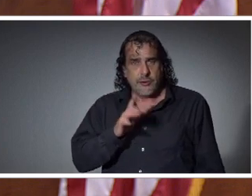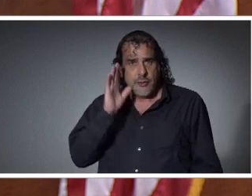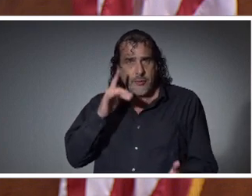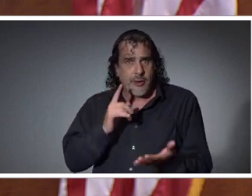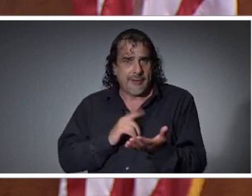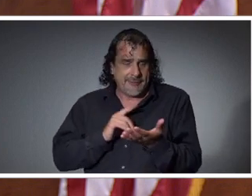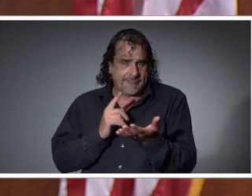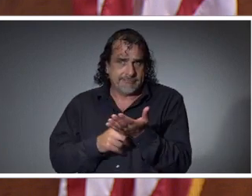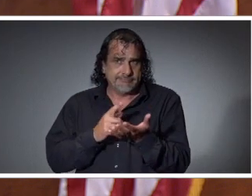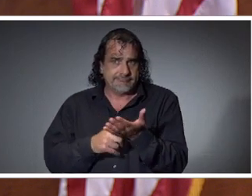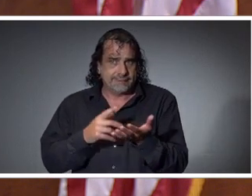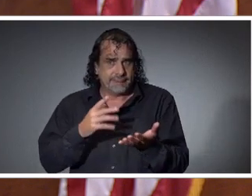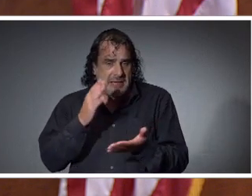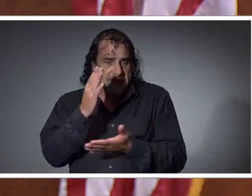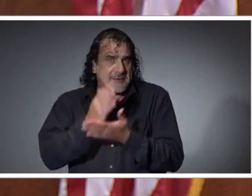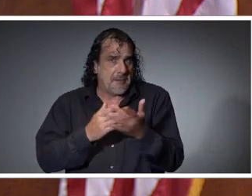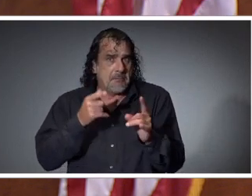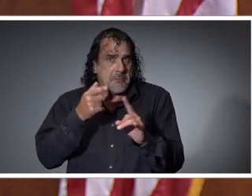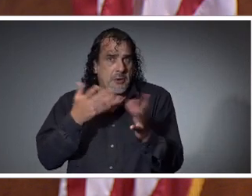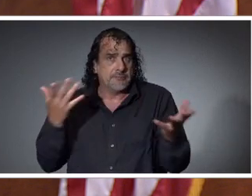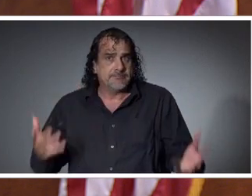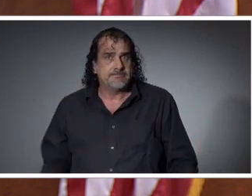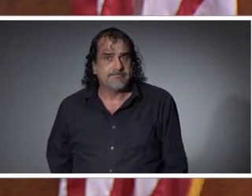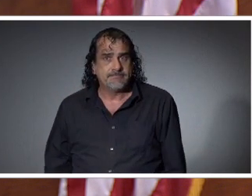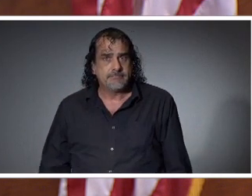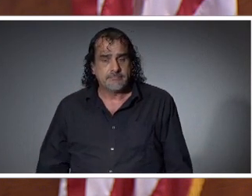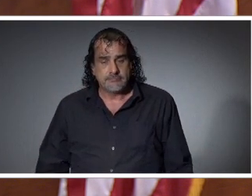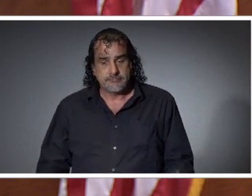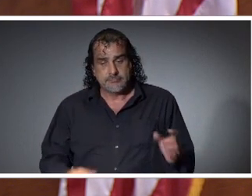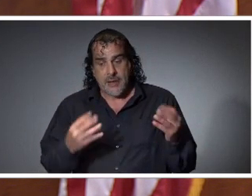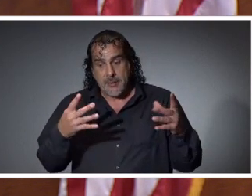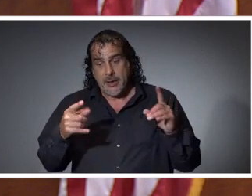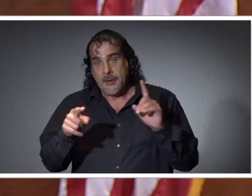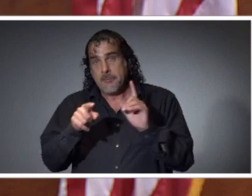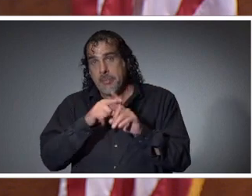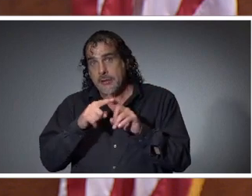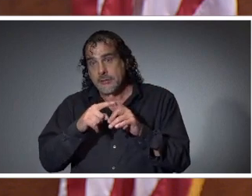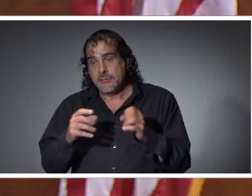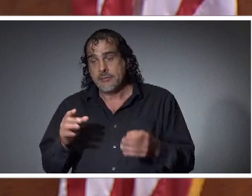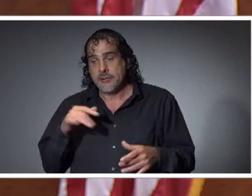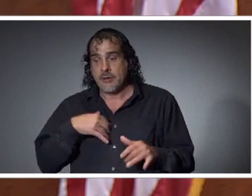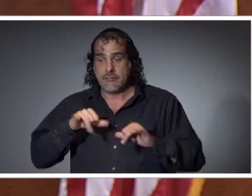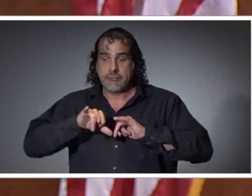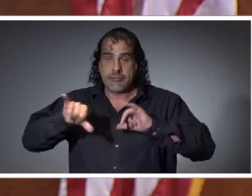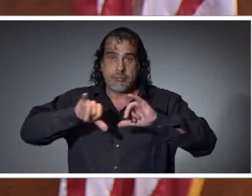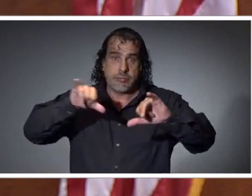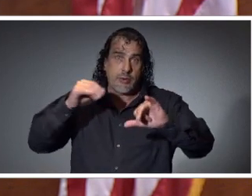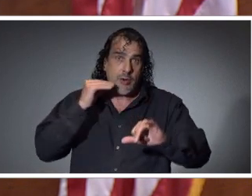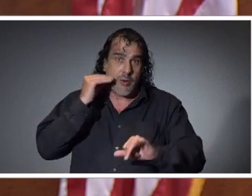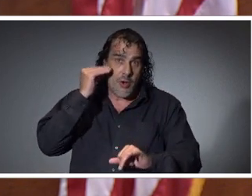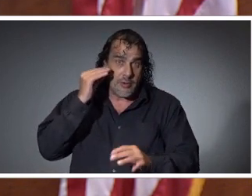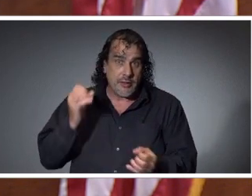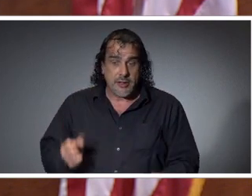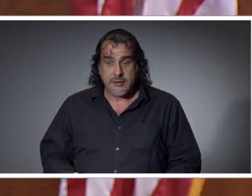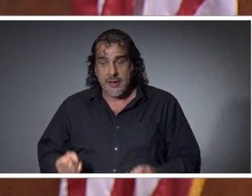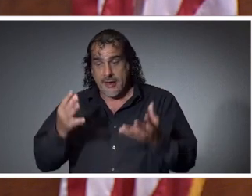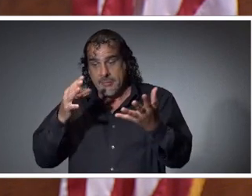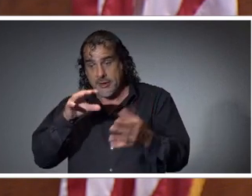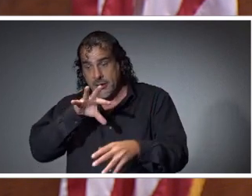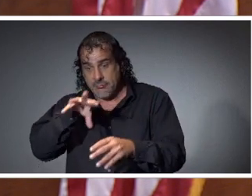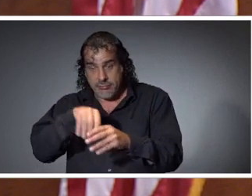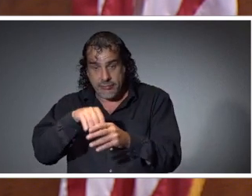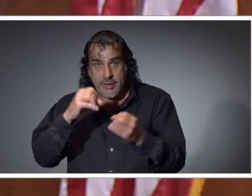which the number of positive cases compared to the number of kids that need to be quarantined compared to the total number of kids in the